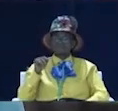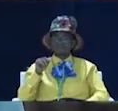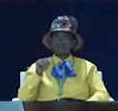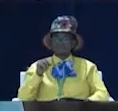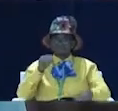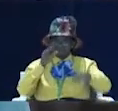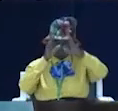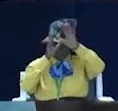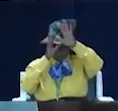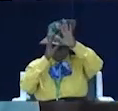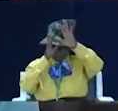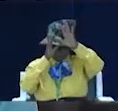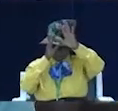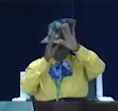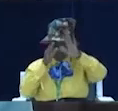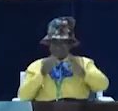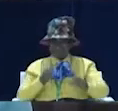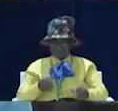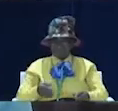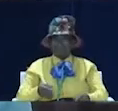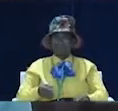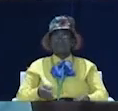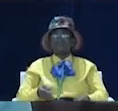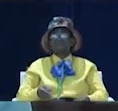Father, pick me up tonight